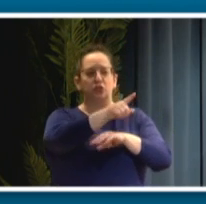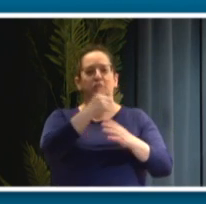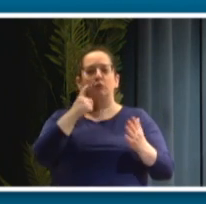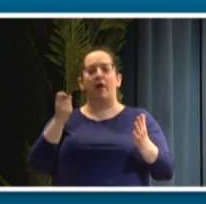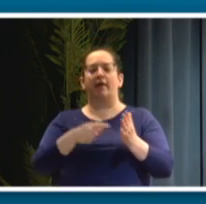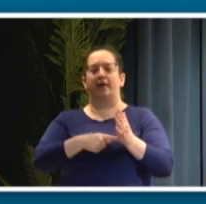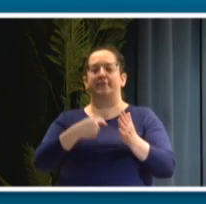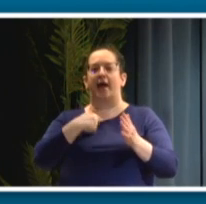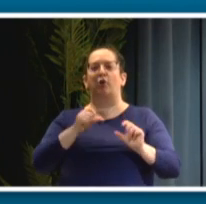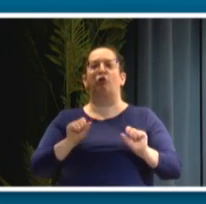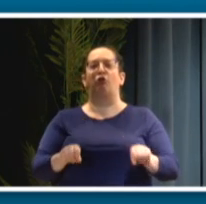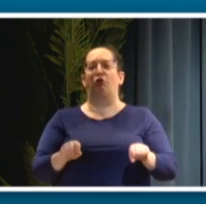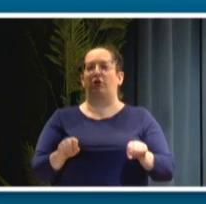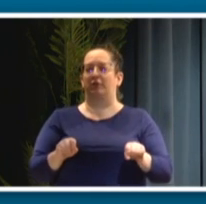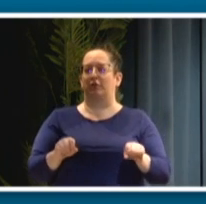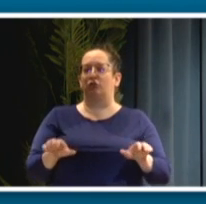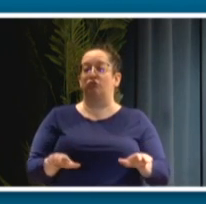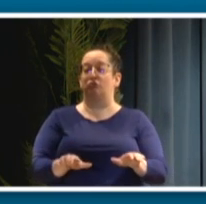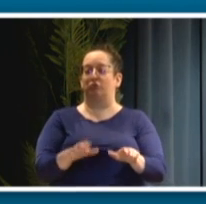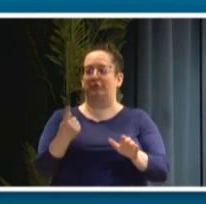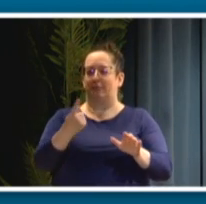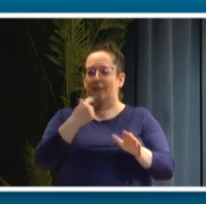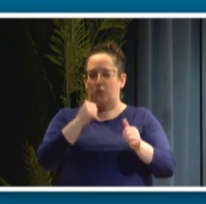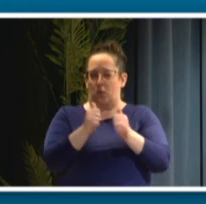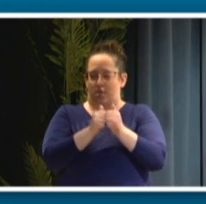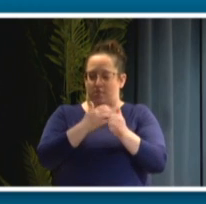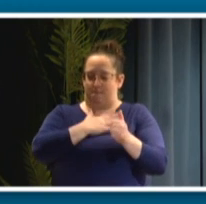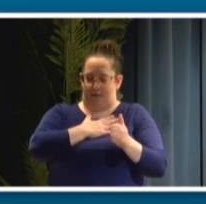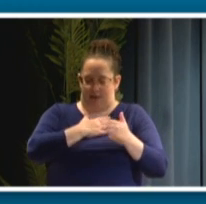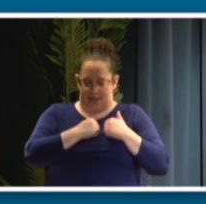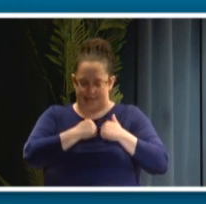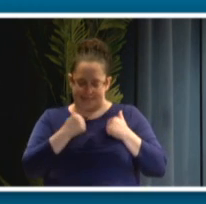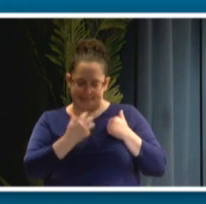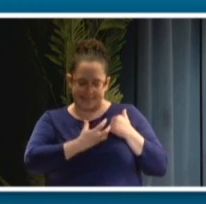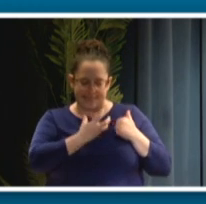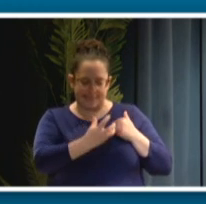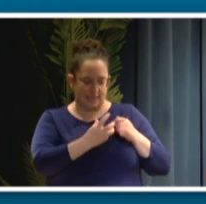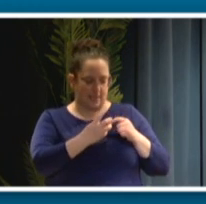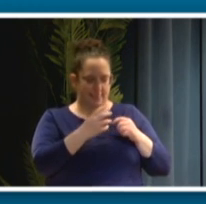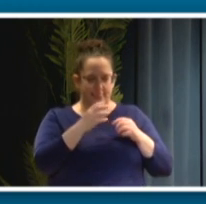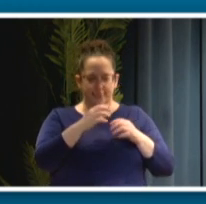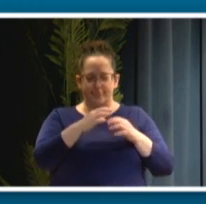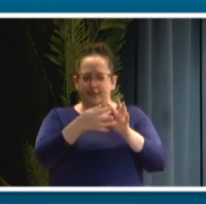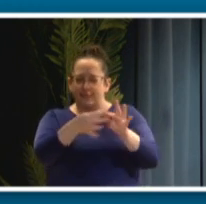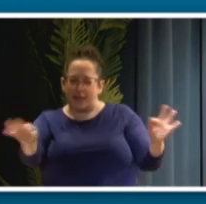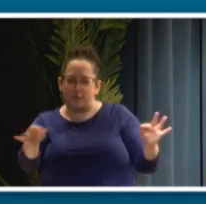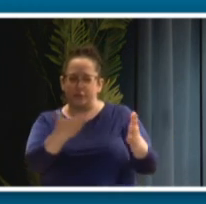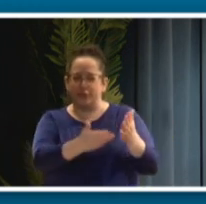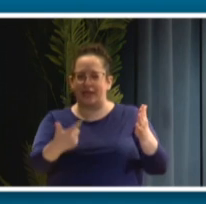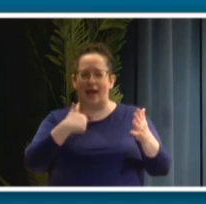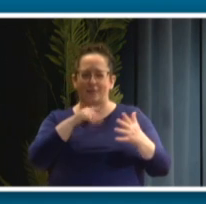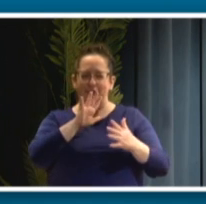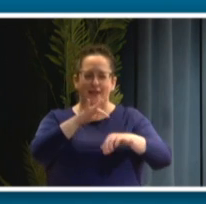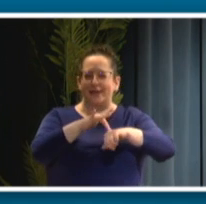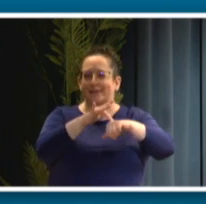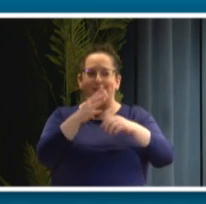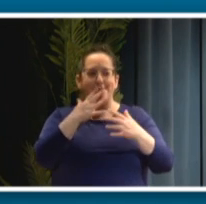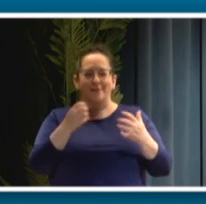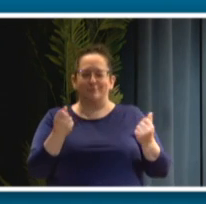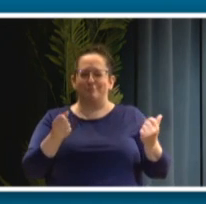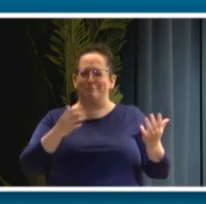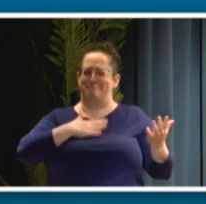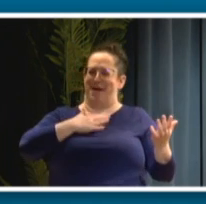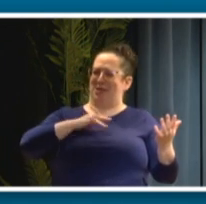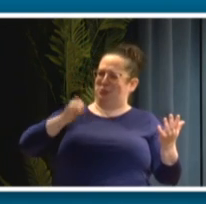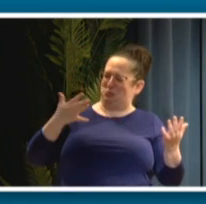it, that I could do something with it, right? That, like, the language thing was my jam. The words were, like, I love language, but I was just doing my thing. And